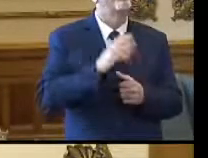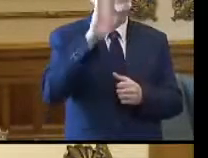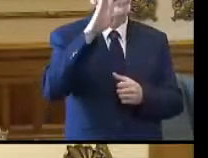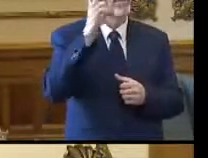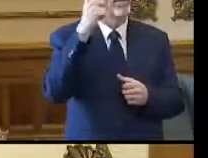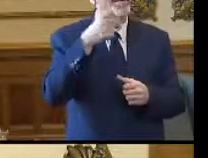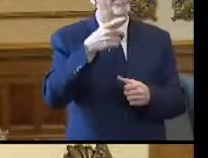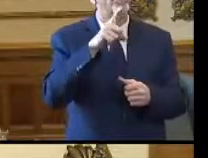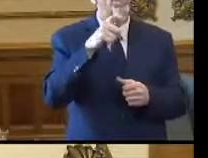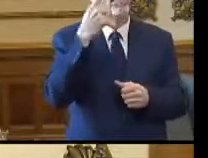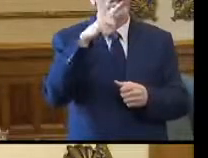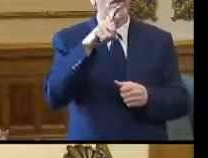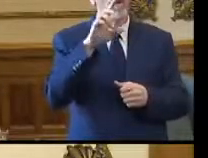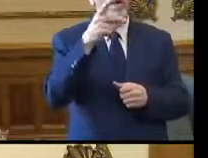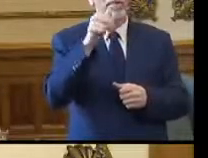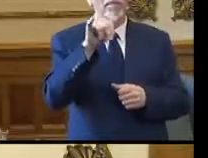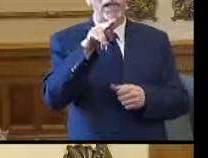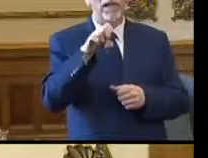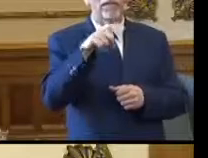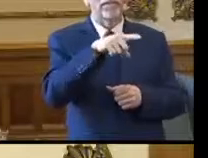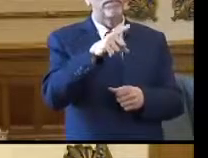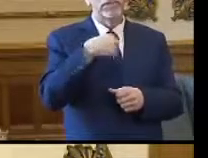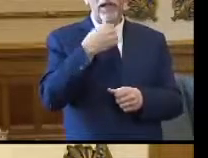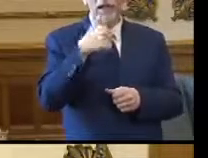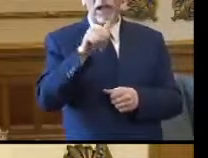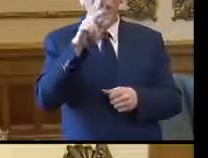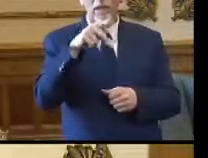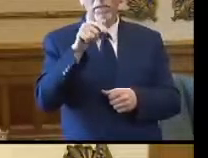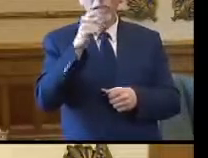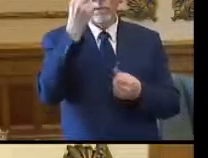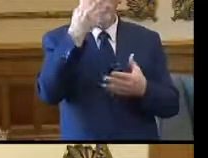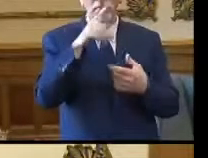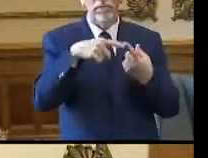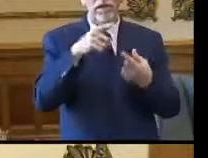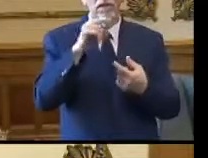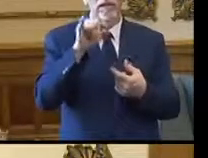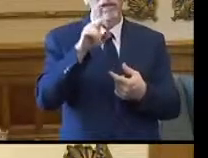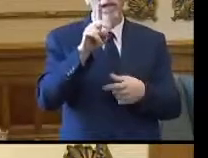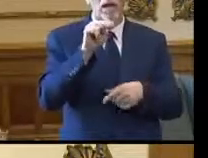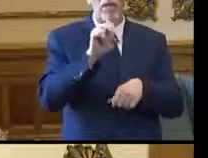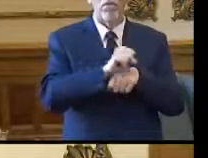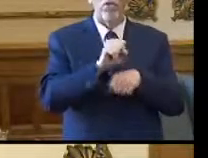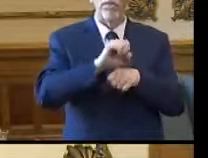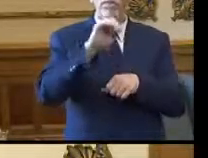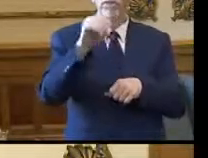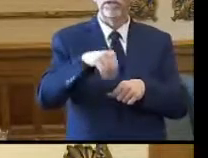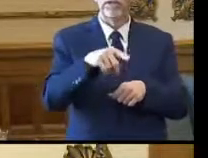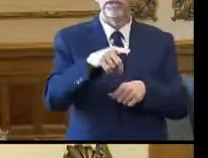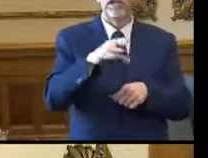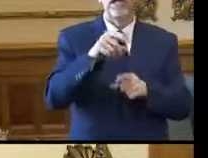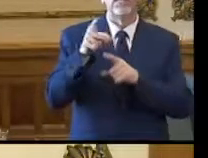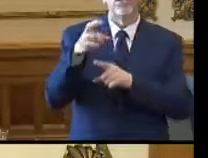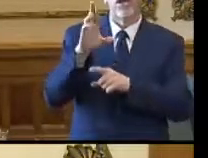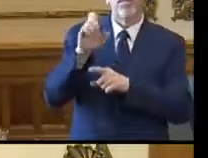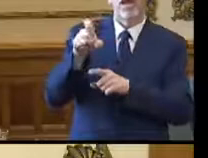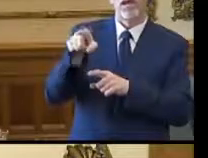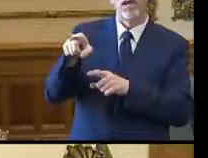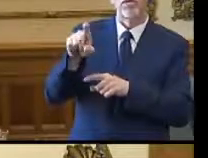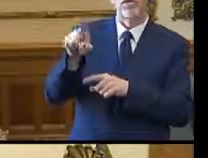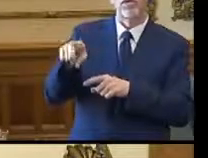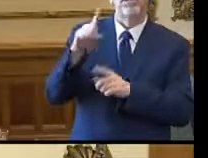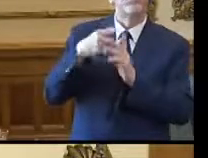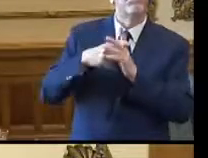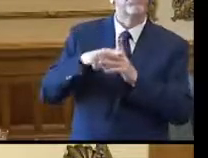afternoon. Question for Commissioner Payne. Do we have an updated number on Indiana's unemployment rate? And then for Dr. Box, at the beginning, you